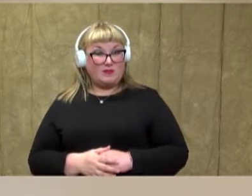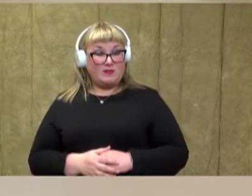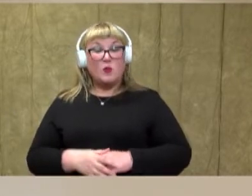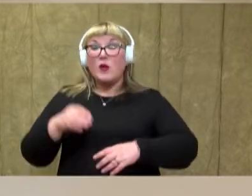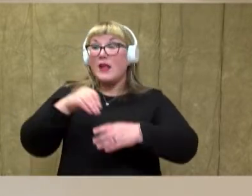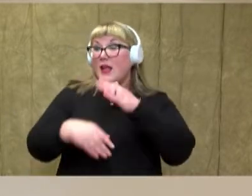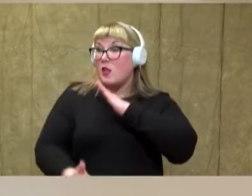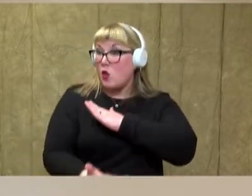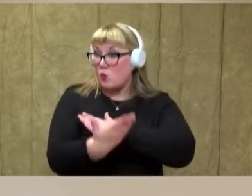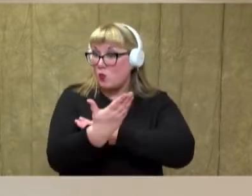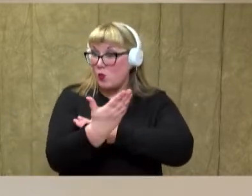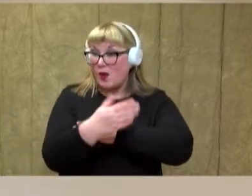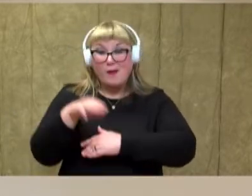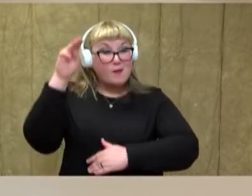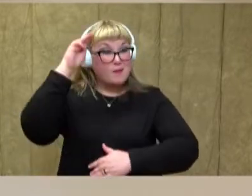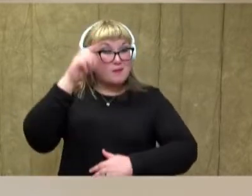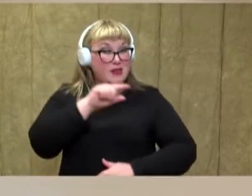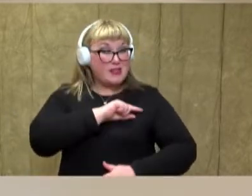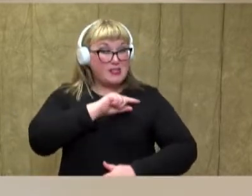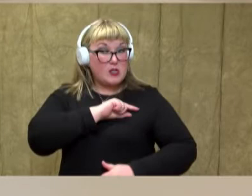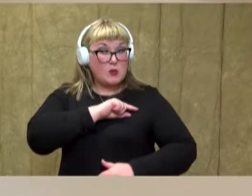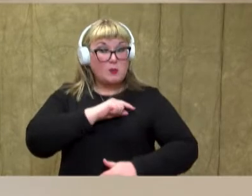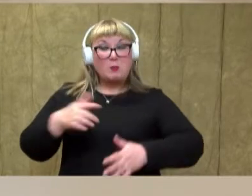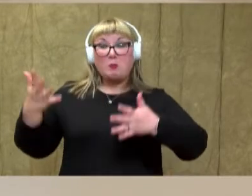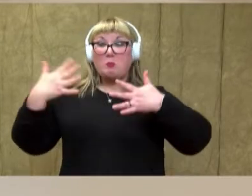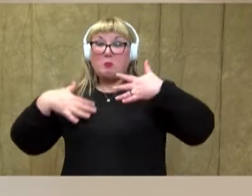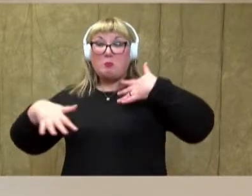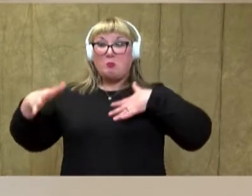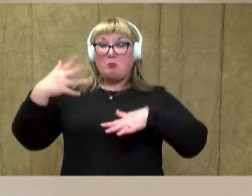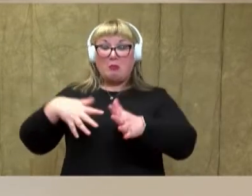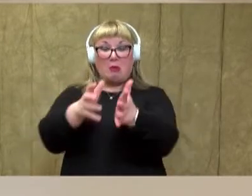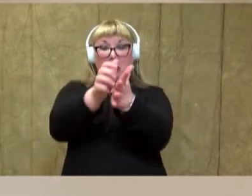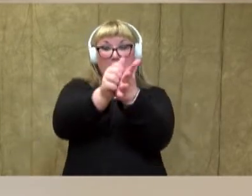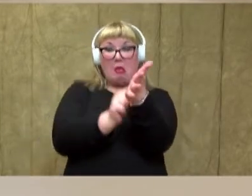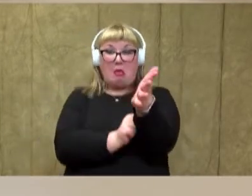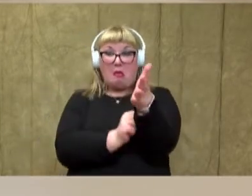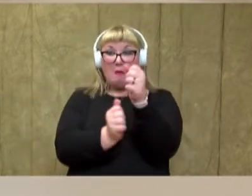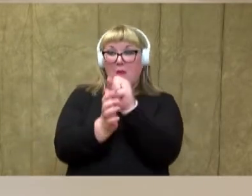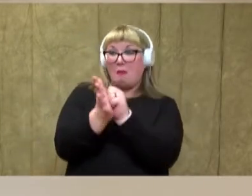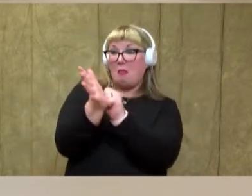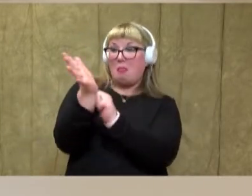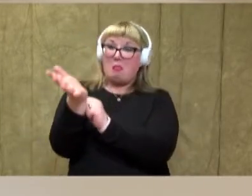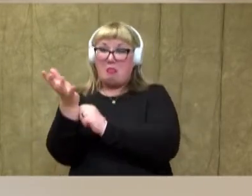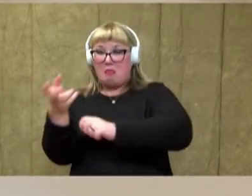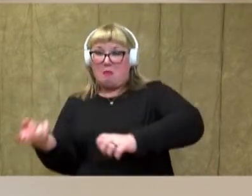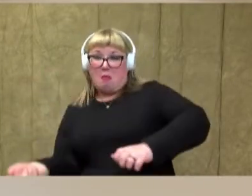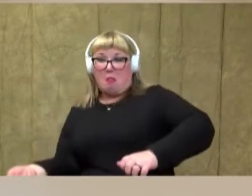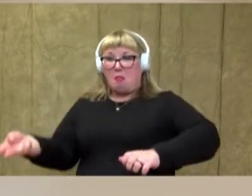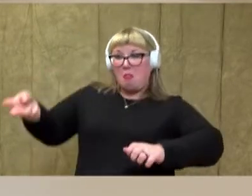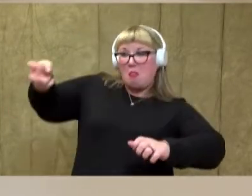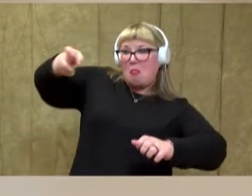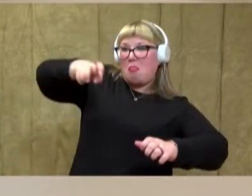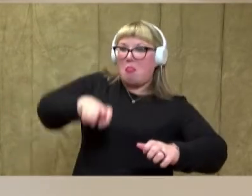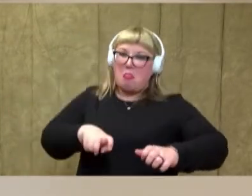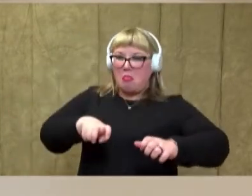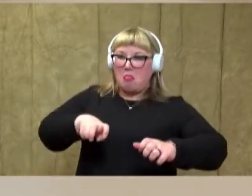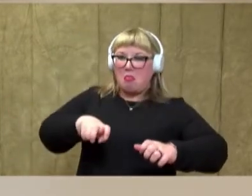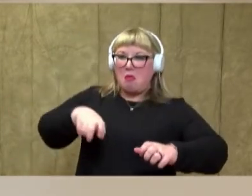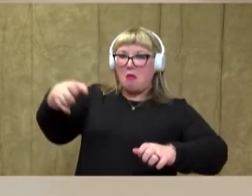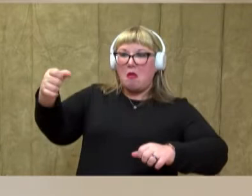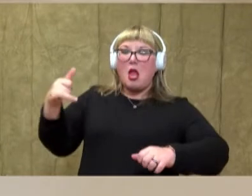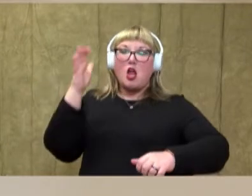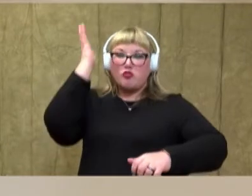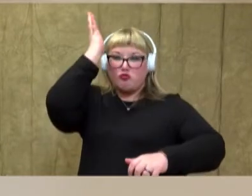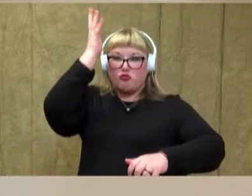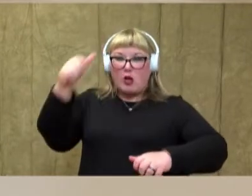In the morning, Mr. Gilly puts on his big heavy gloves. He climbs into his big trash